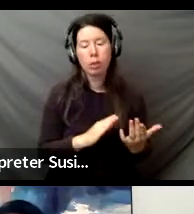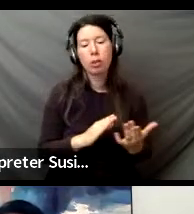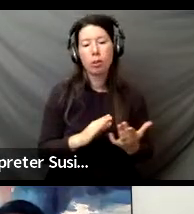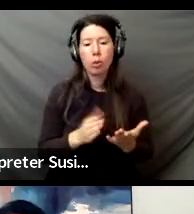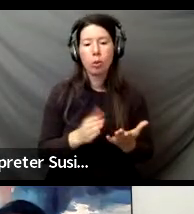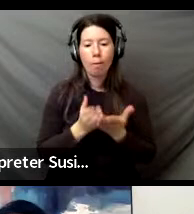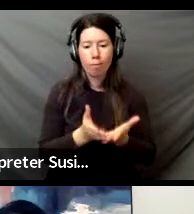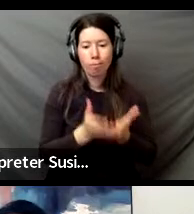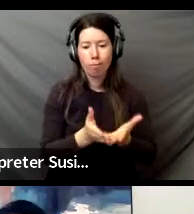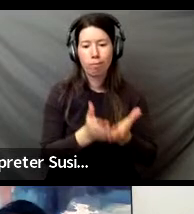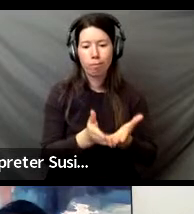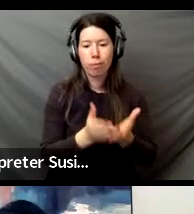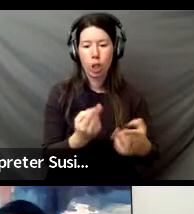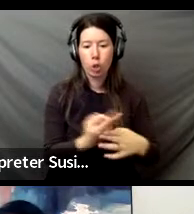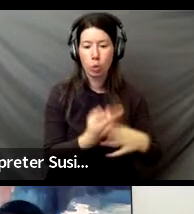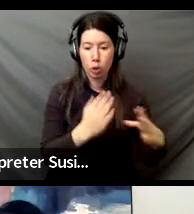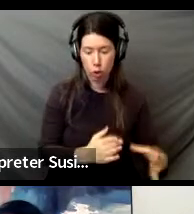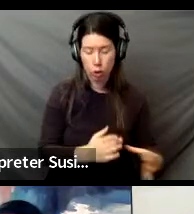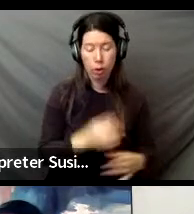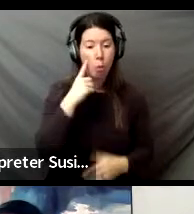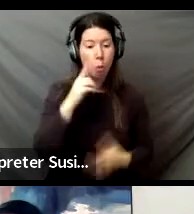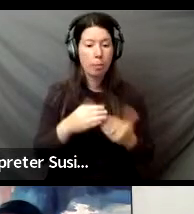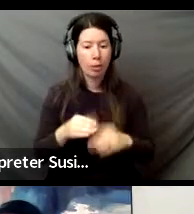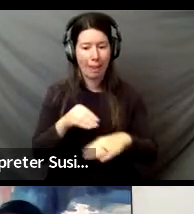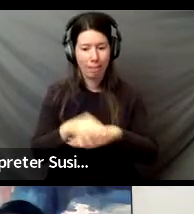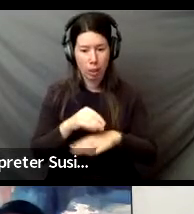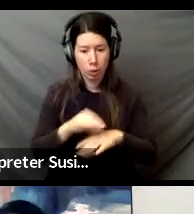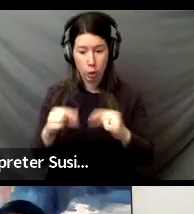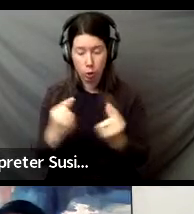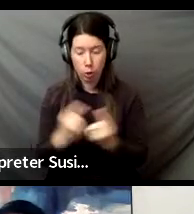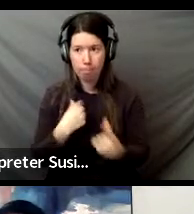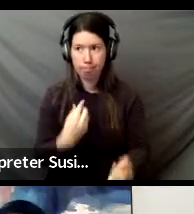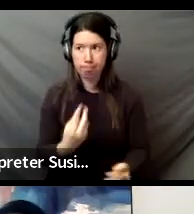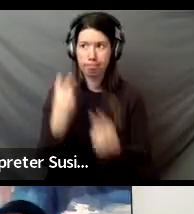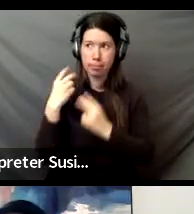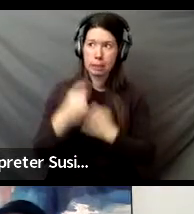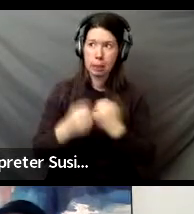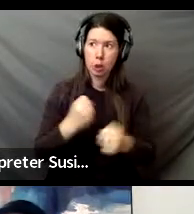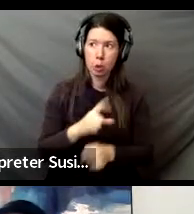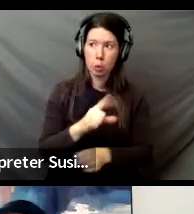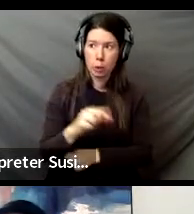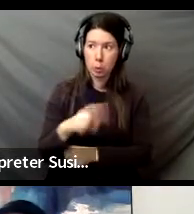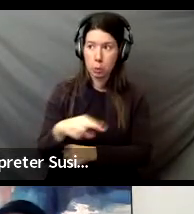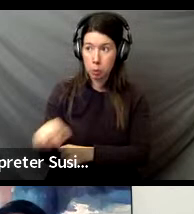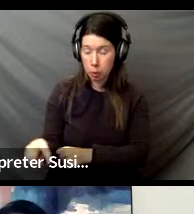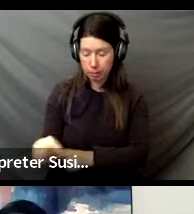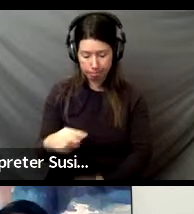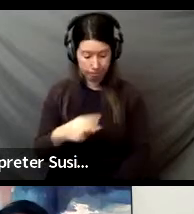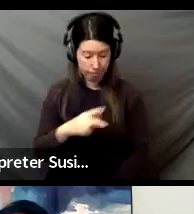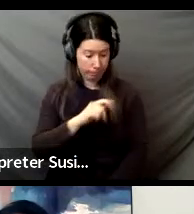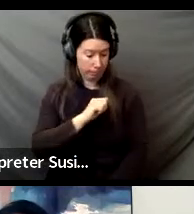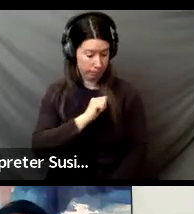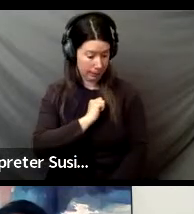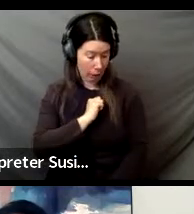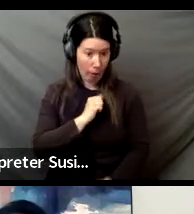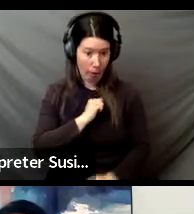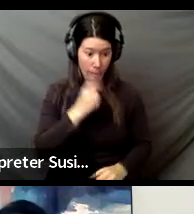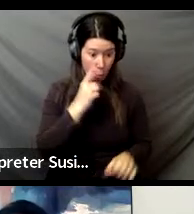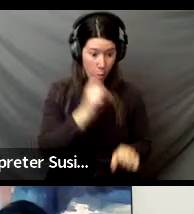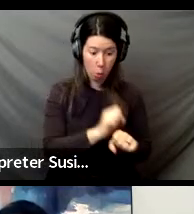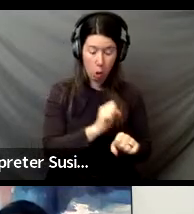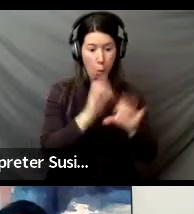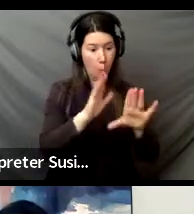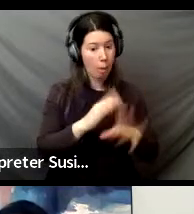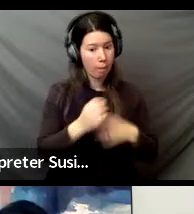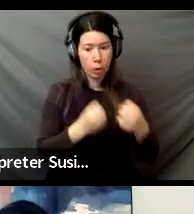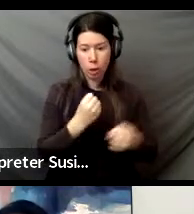community advisory group. Looking back on 2022, personally at work, it was a fantastic year for the